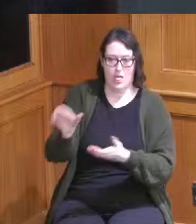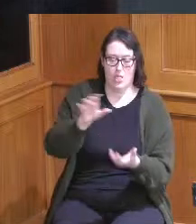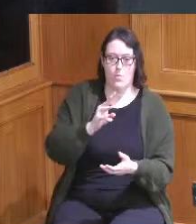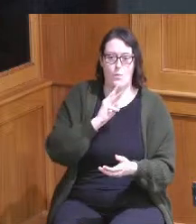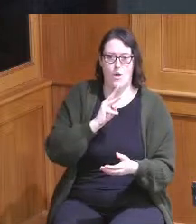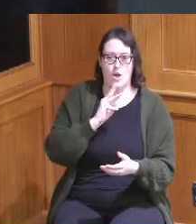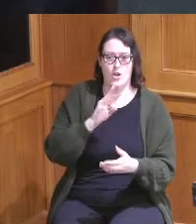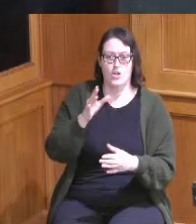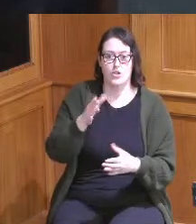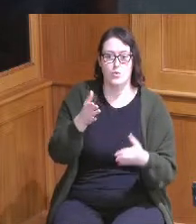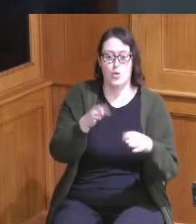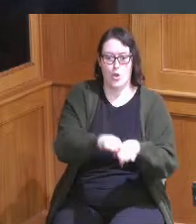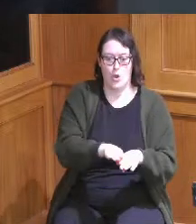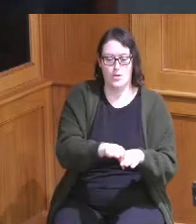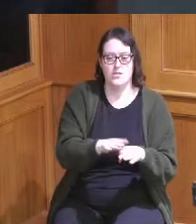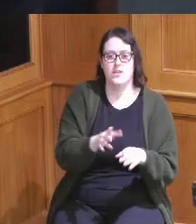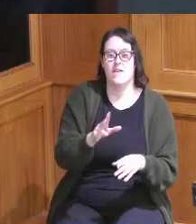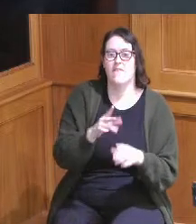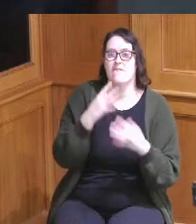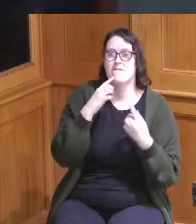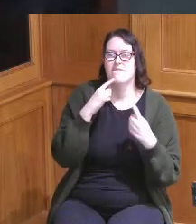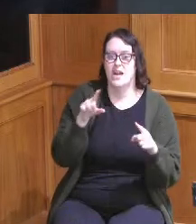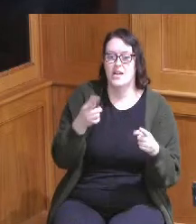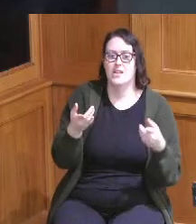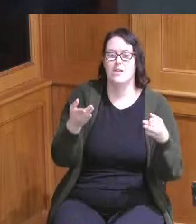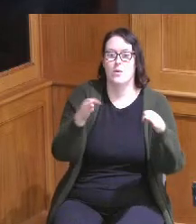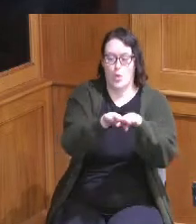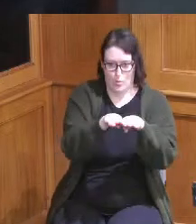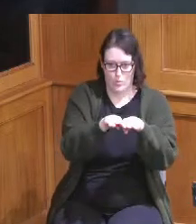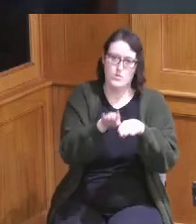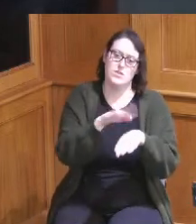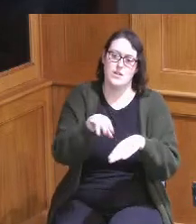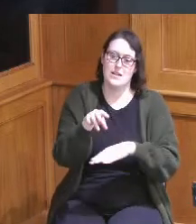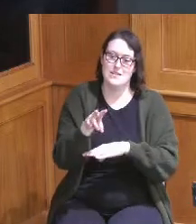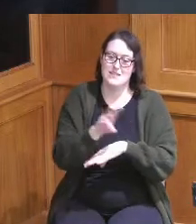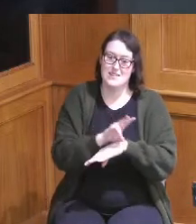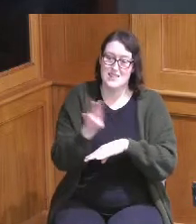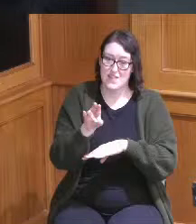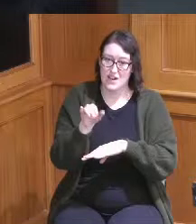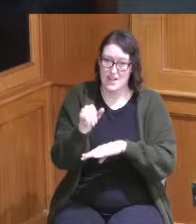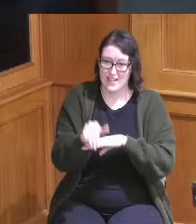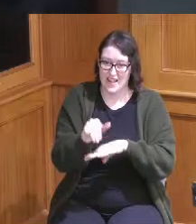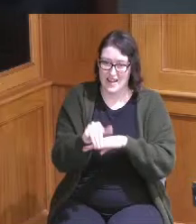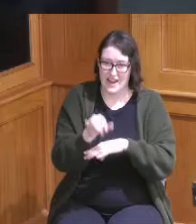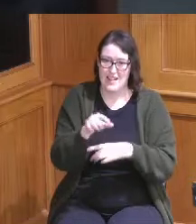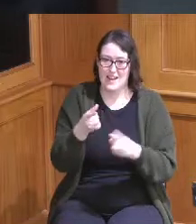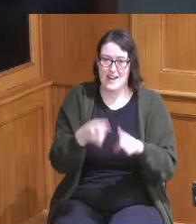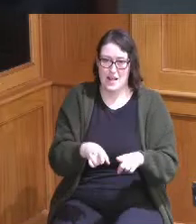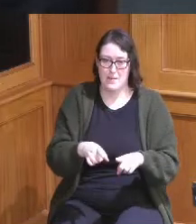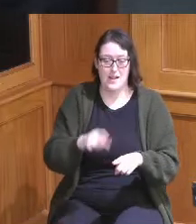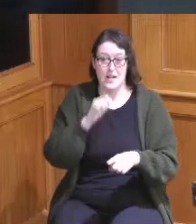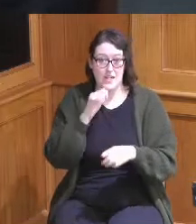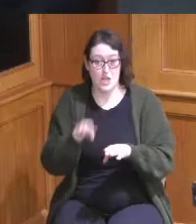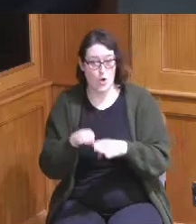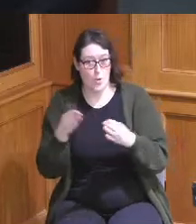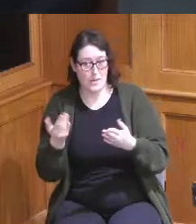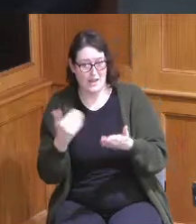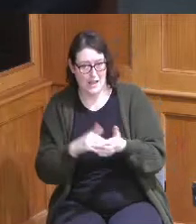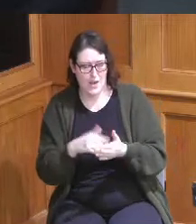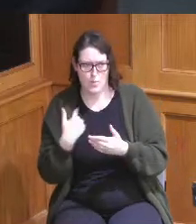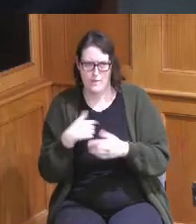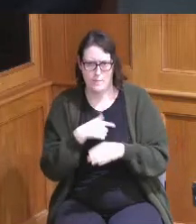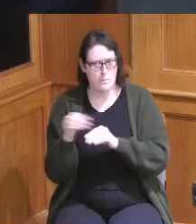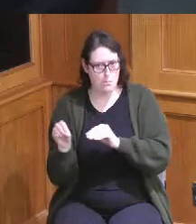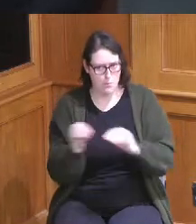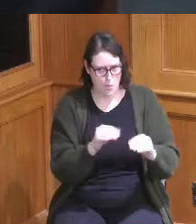valve did close or open and finally closed permanently at 7 o'clock the night of the incident and has not reopened and obviously has been moved at this